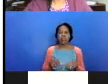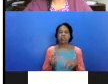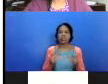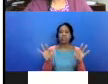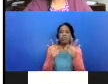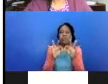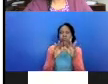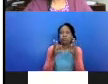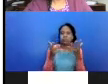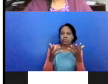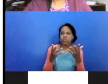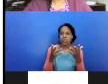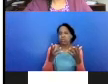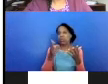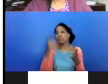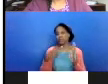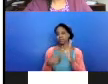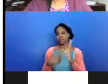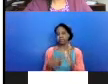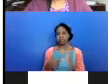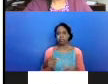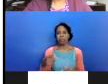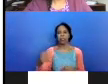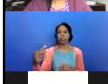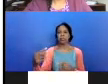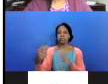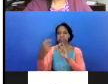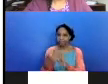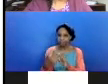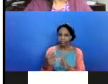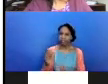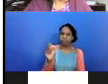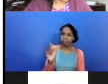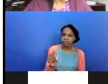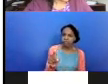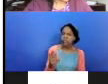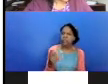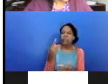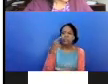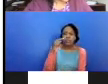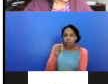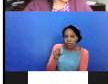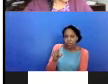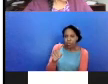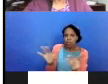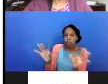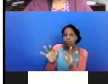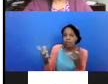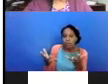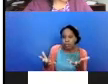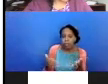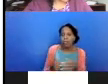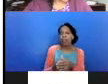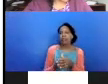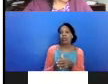asking them what's important to them, what are they wanting in terms of their relationships, how would they prefer their relationships to be in terms of love,